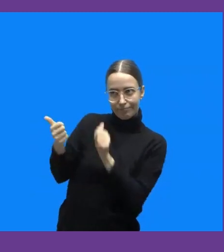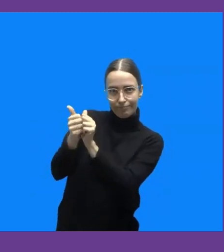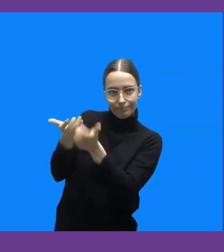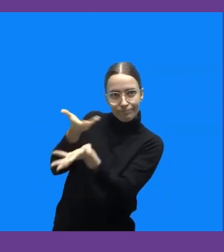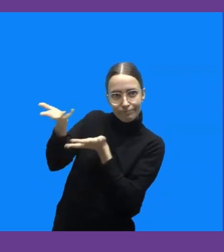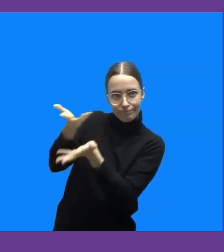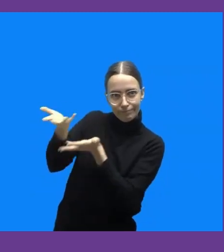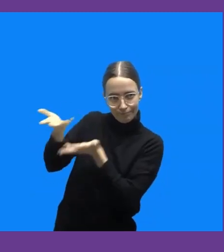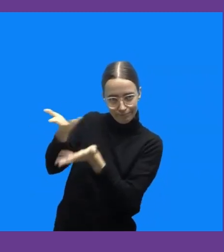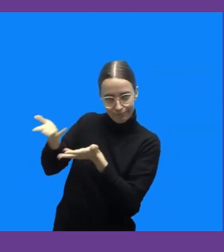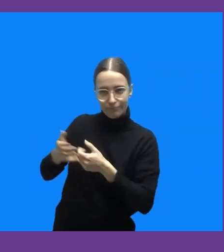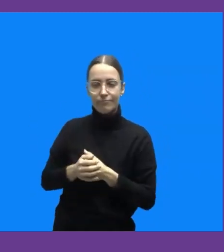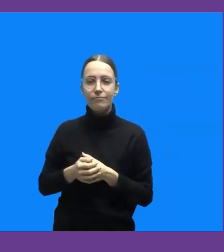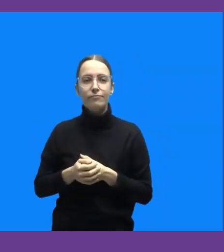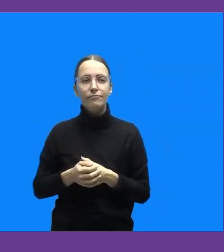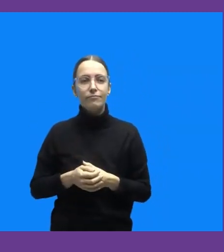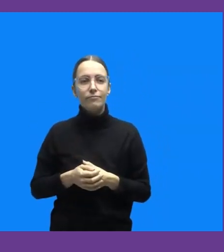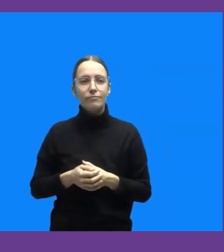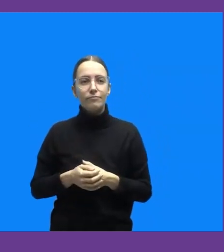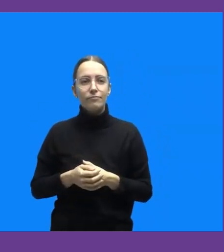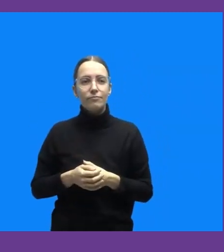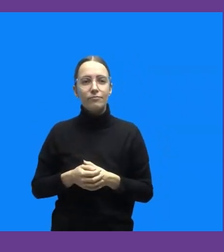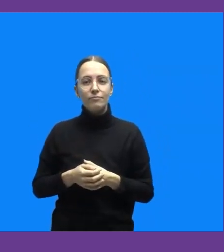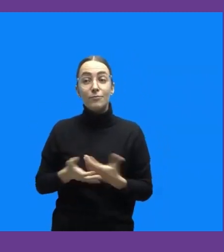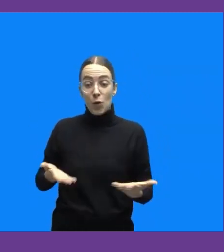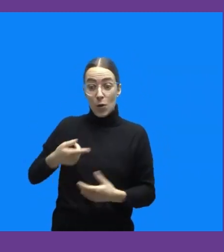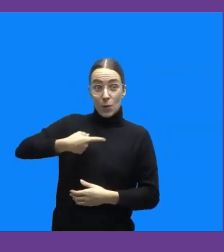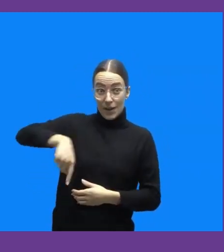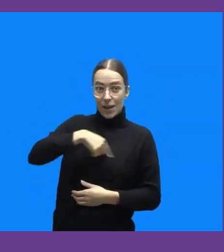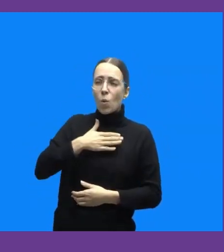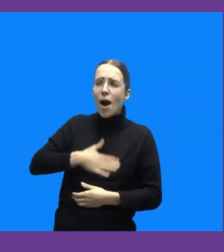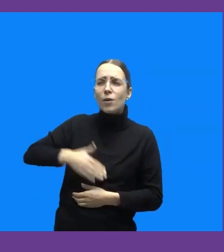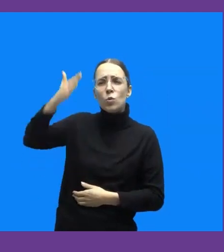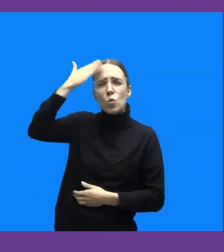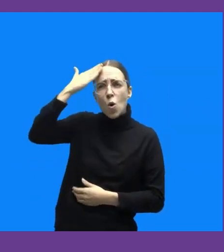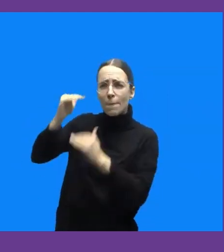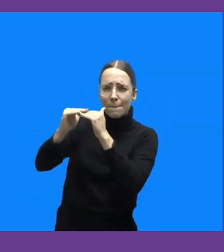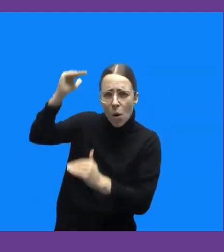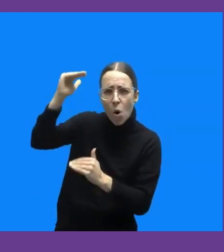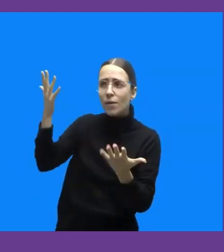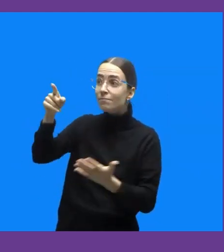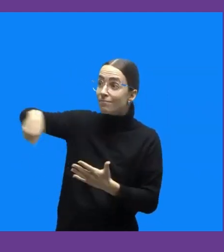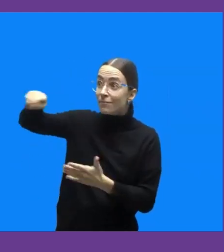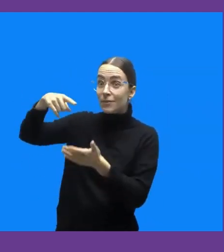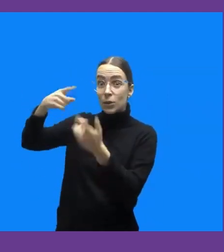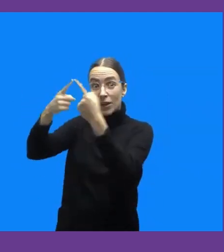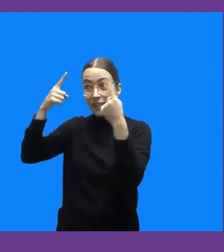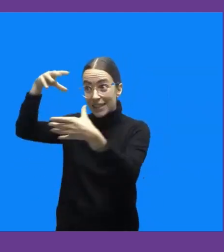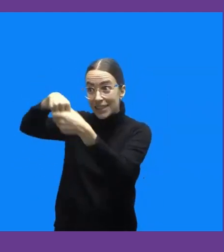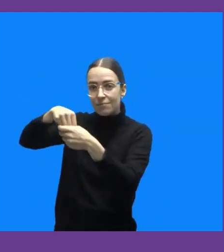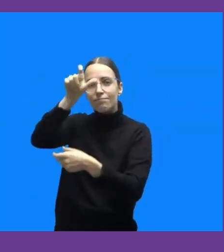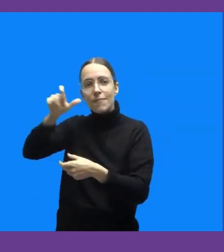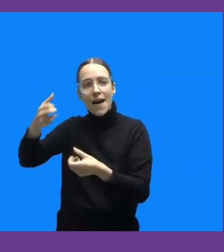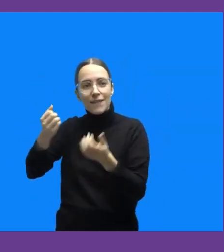better the situation of people with disability, of students with disabilities. And in 2004,